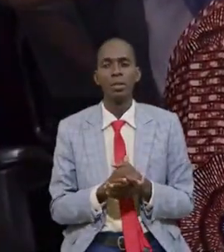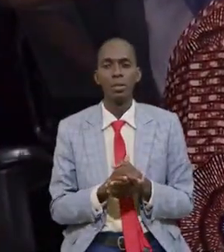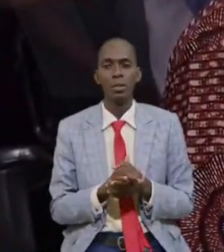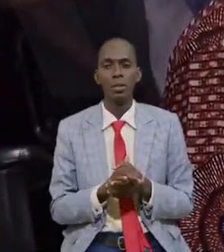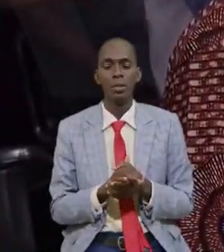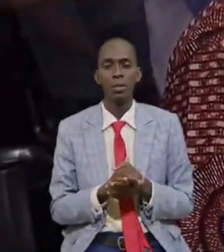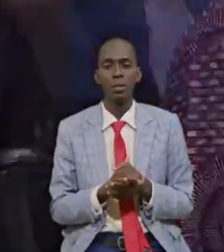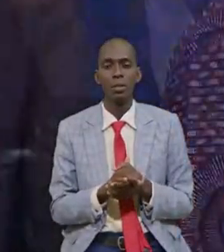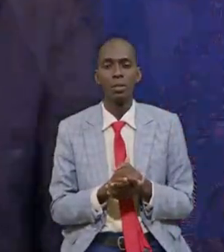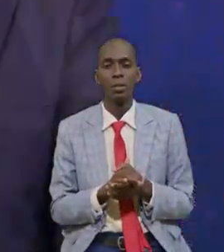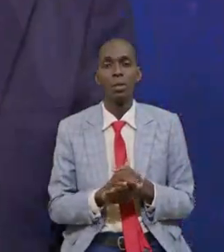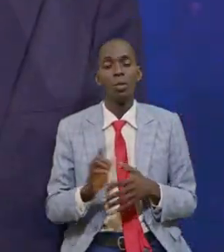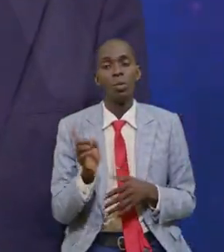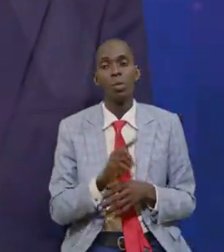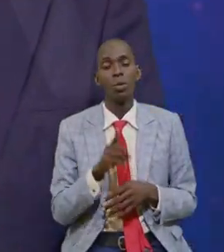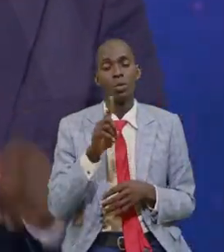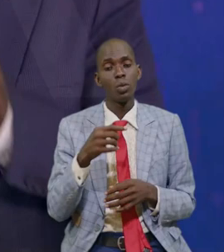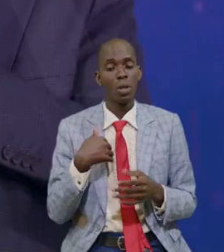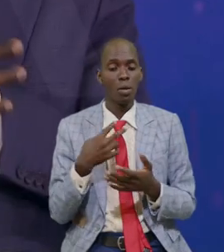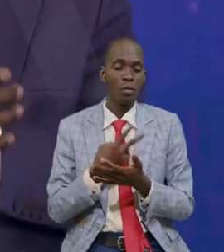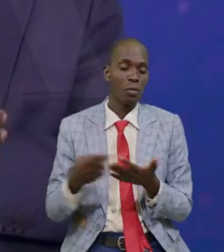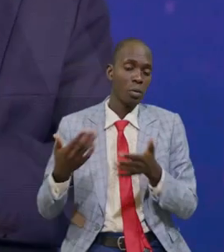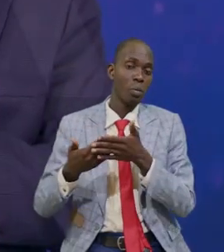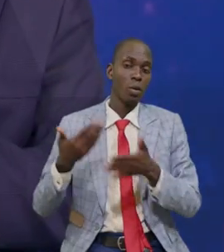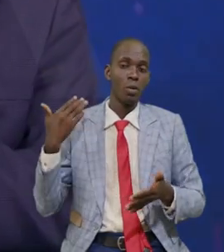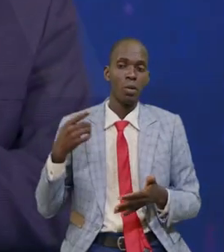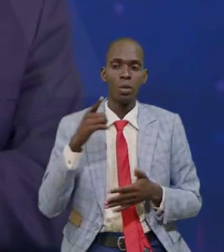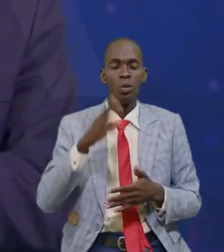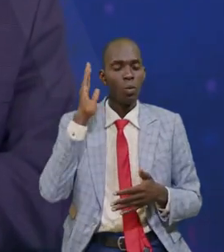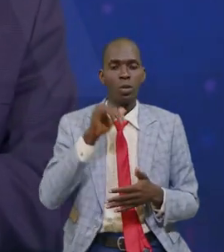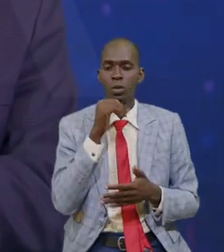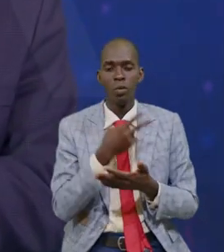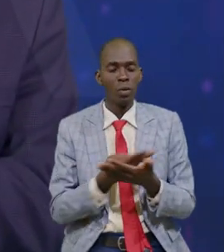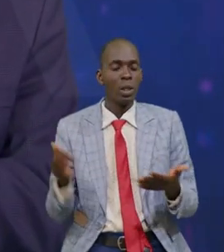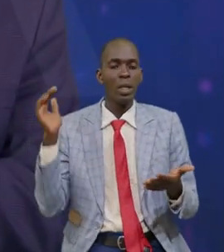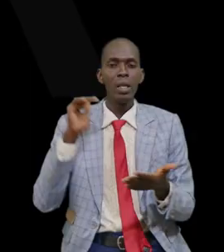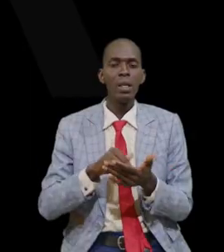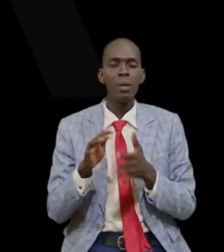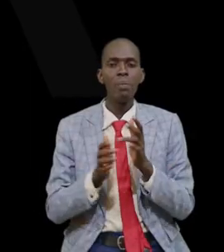Where you failed before, you will not fail again.